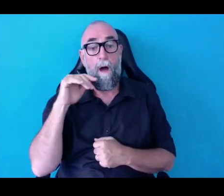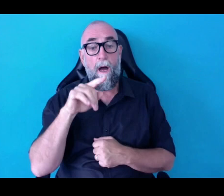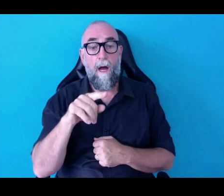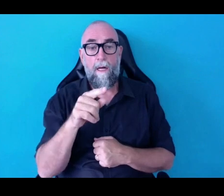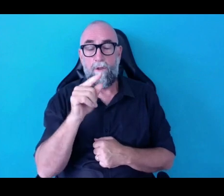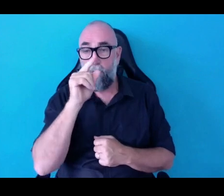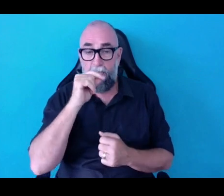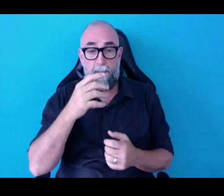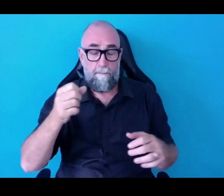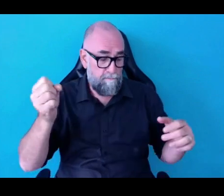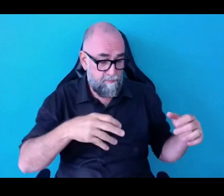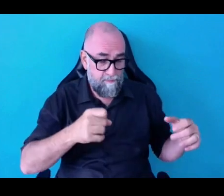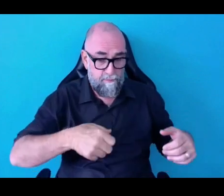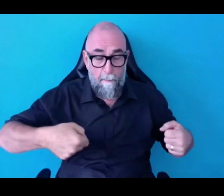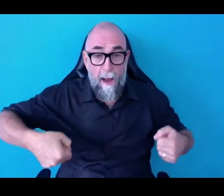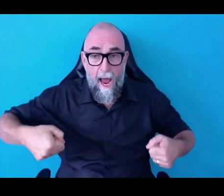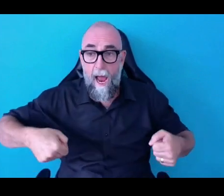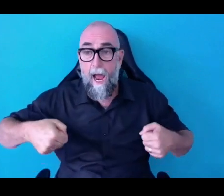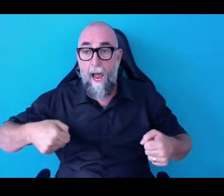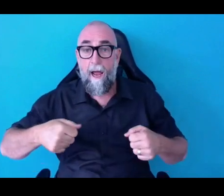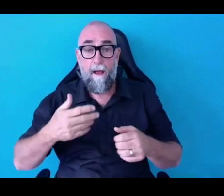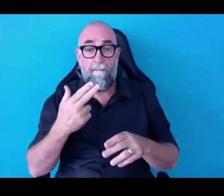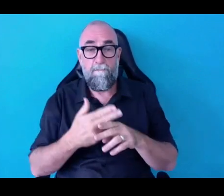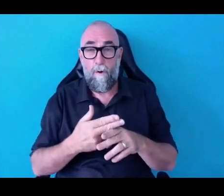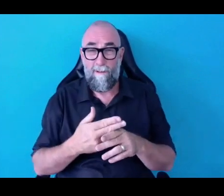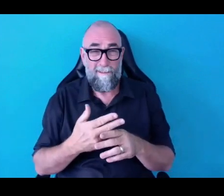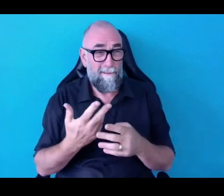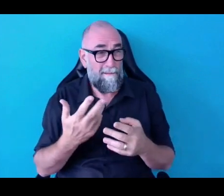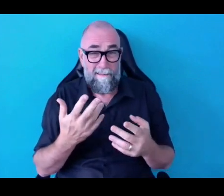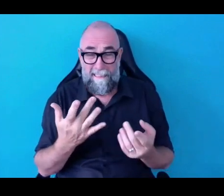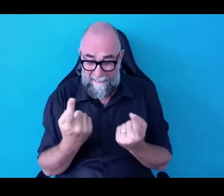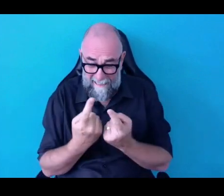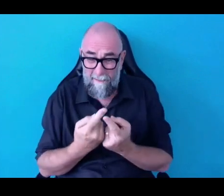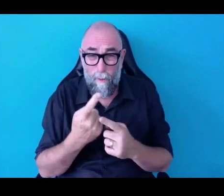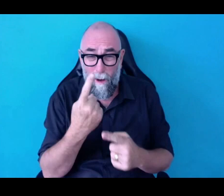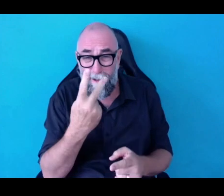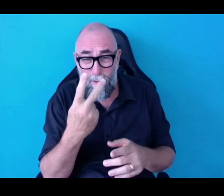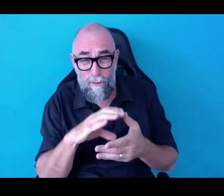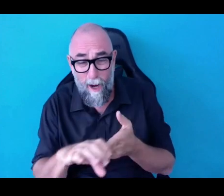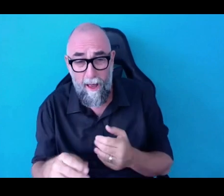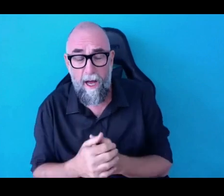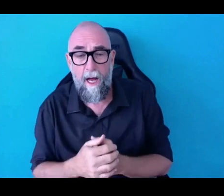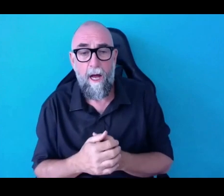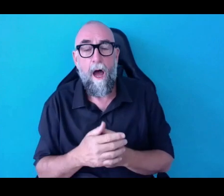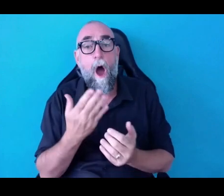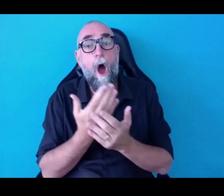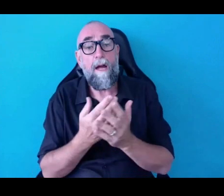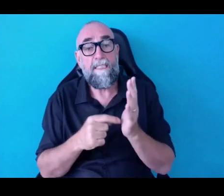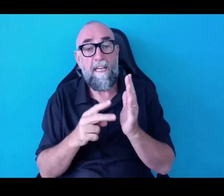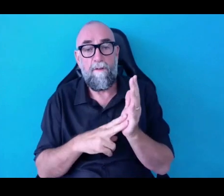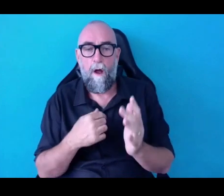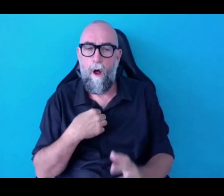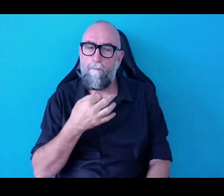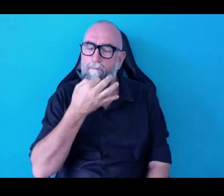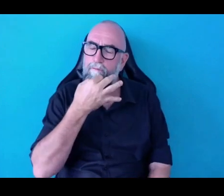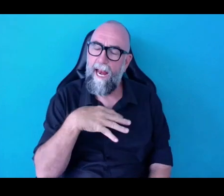bags of crap for a few dollars. On TV, we rarely saw Aboriginal people, so we're always